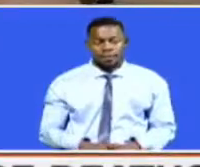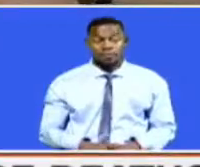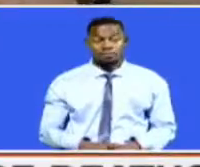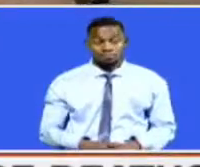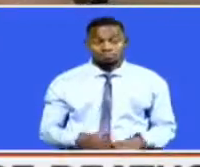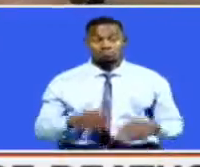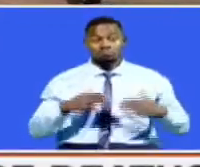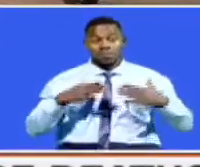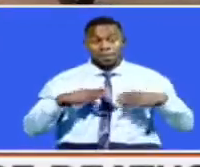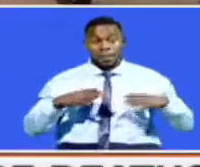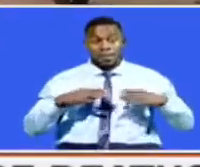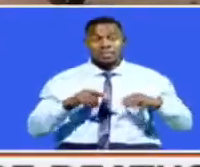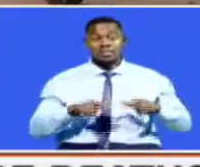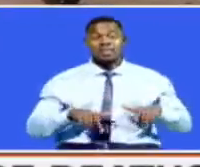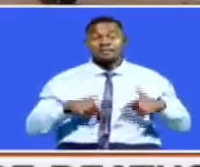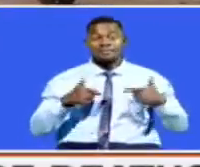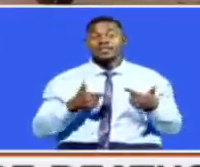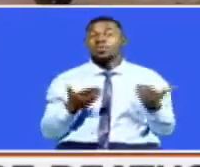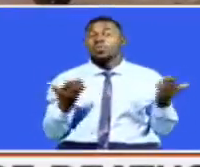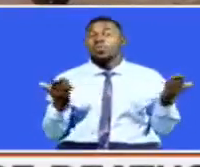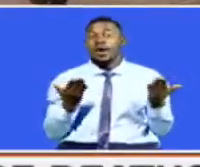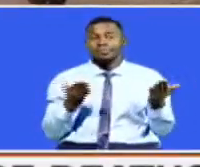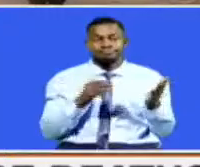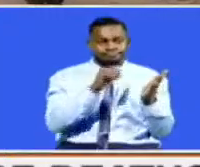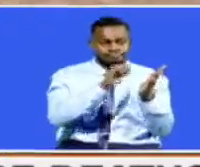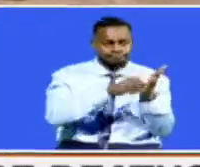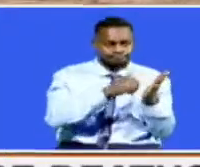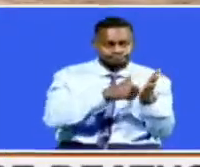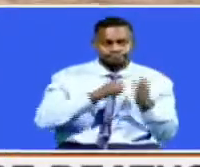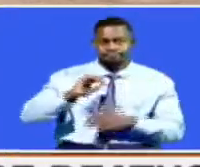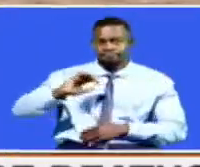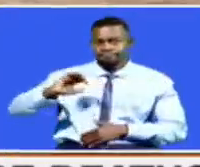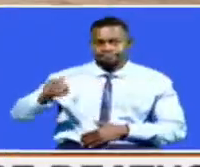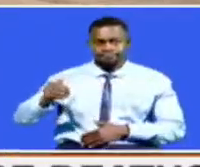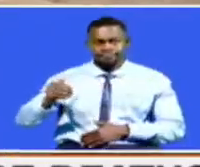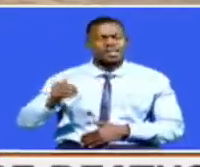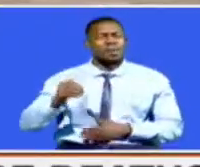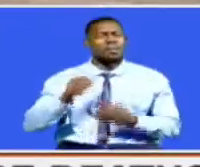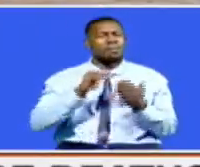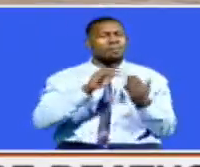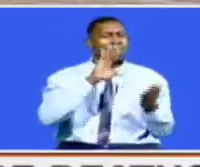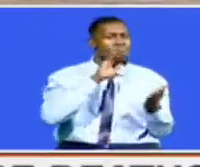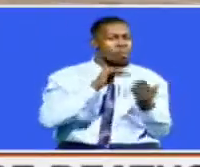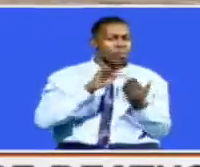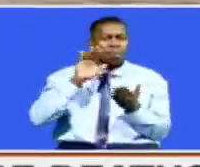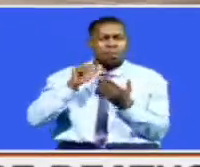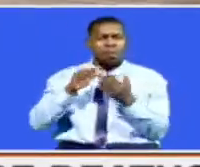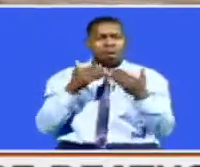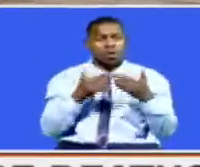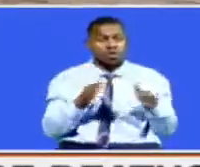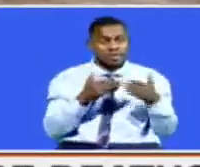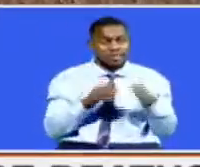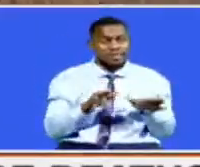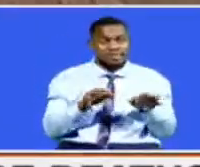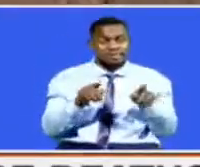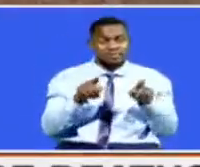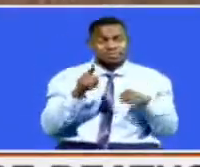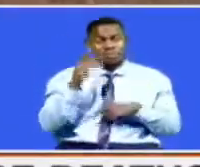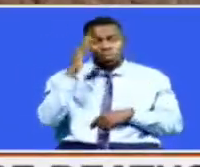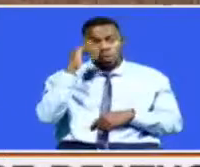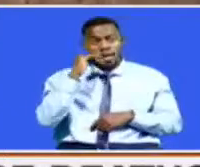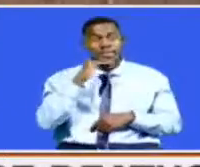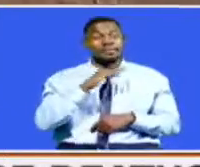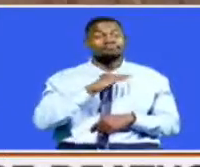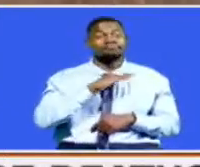Residents of Makueni County are counting more and more losses, including deaths caused by floods. On